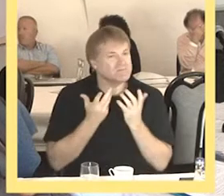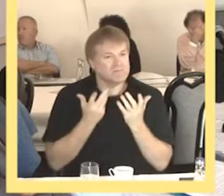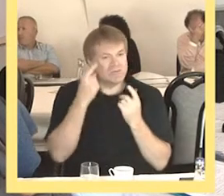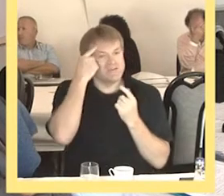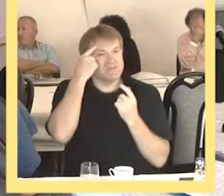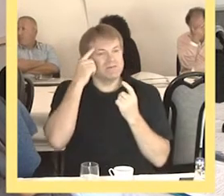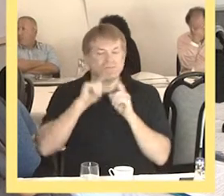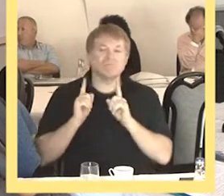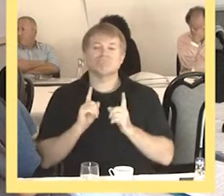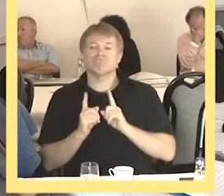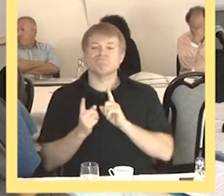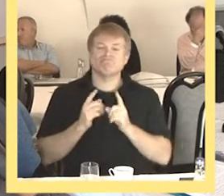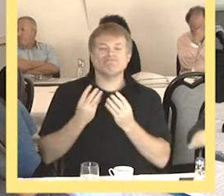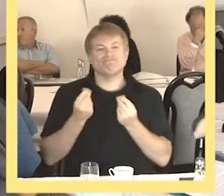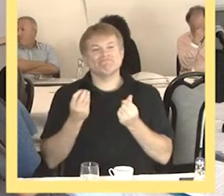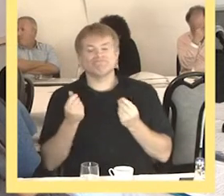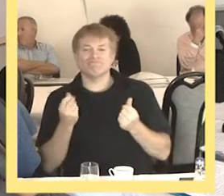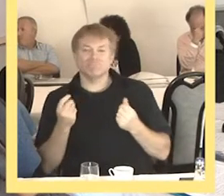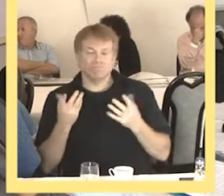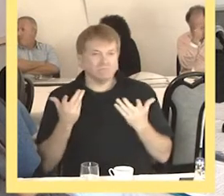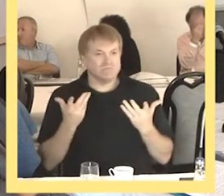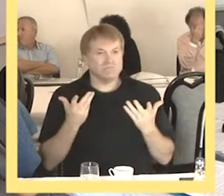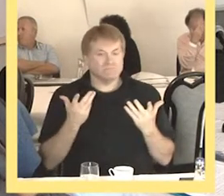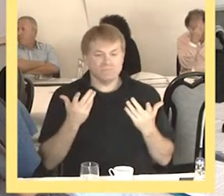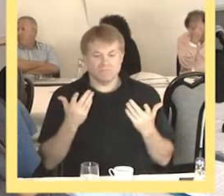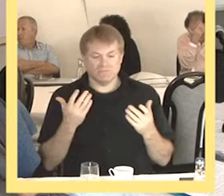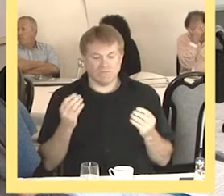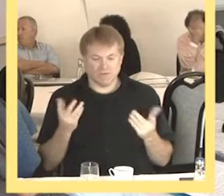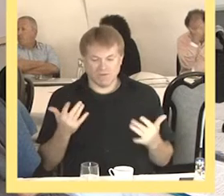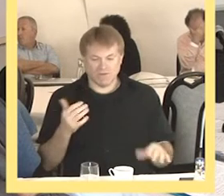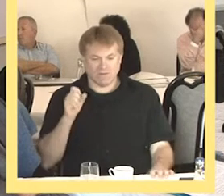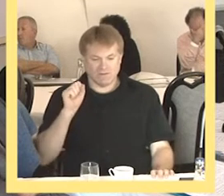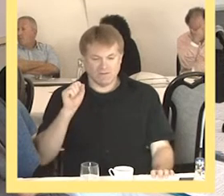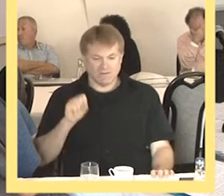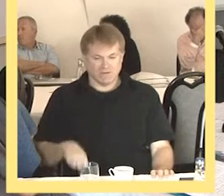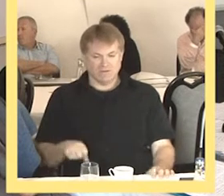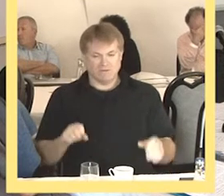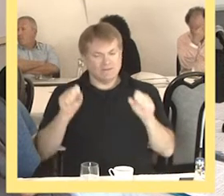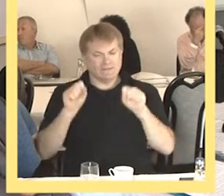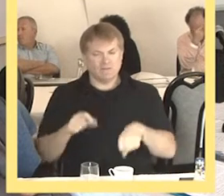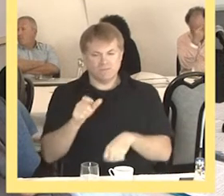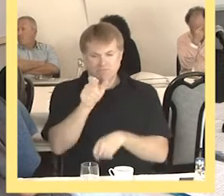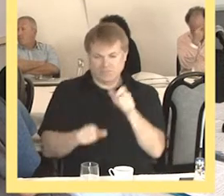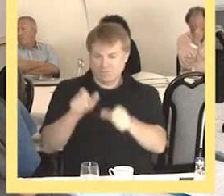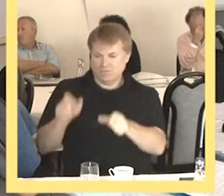I don't know in English. It's more visionable or more to control in a better way. So.